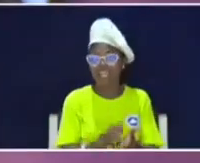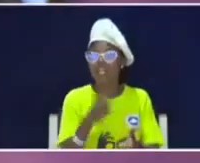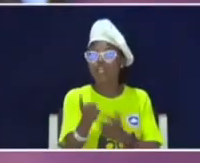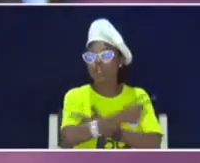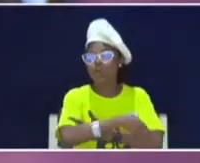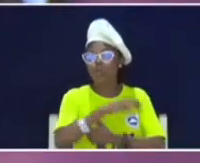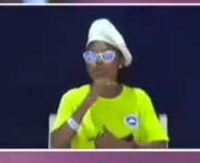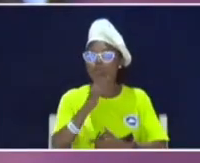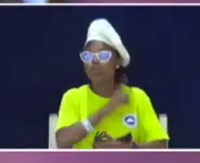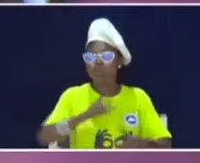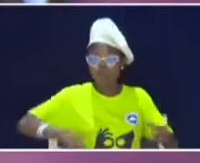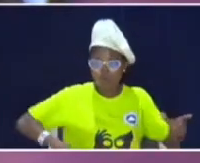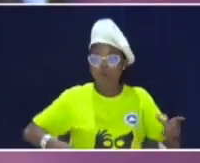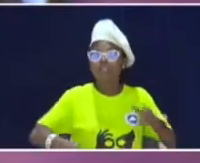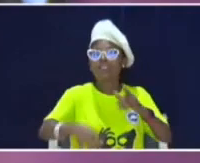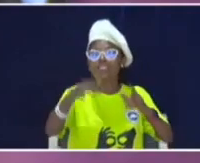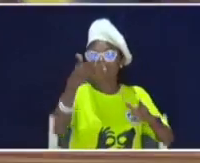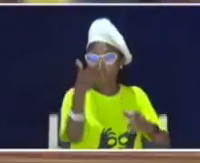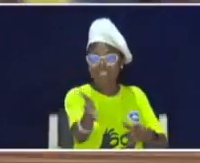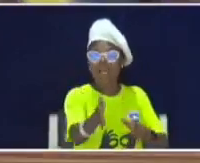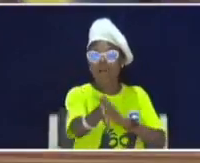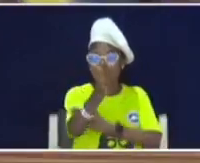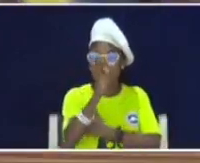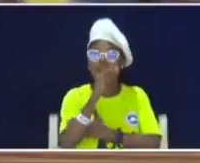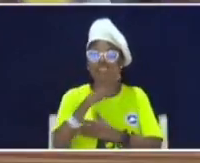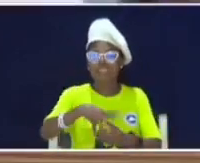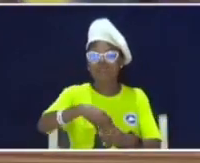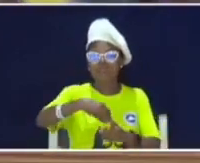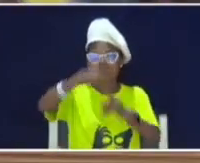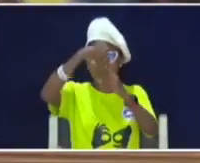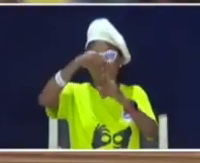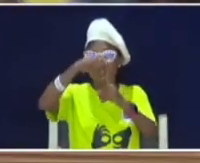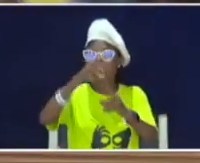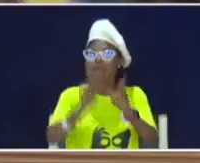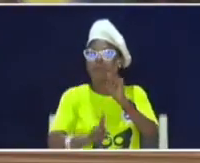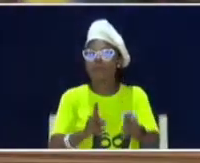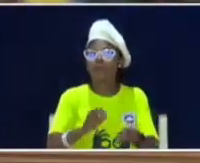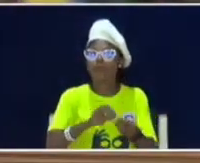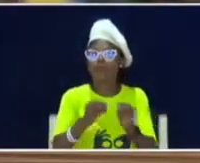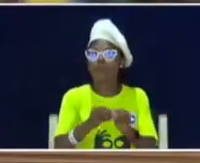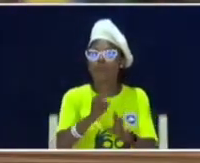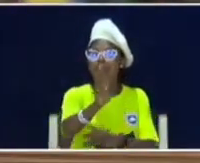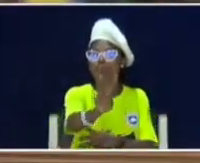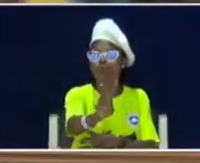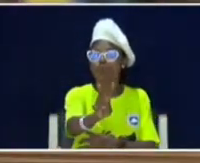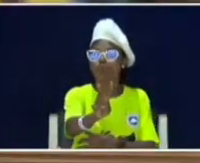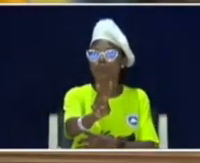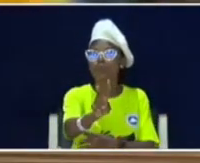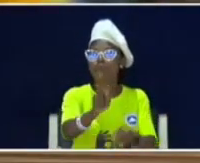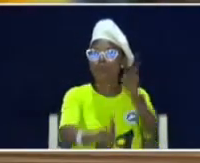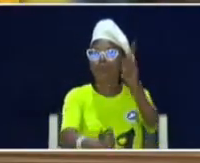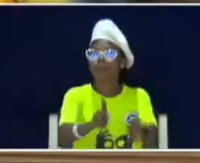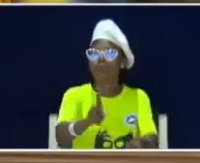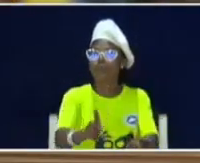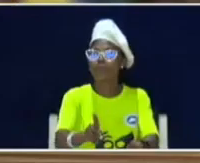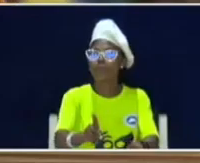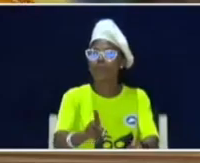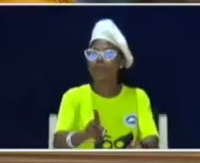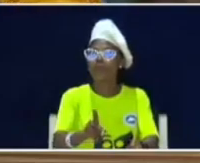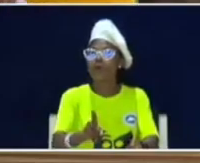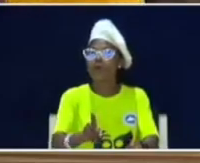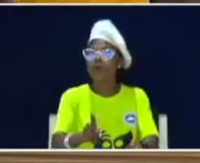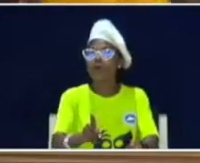Lord thy God hath chosen thee to be a special people." Number two feature of an eagle is that